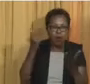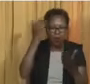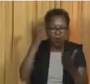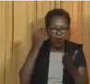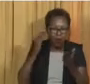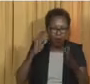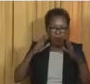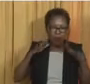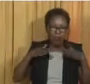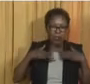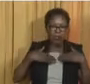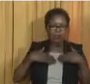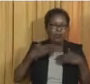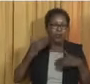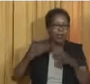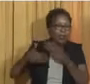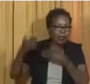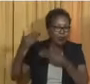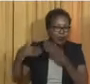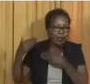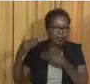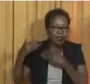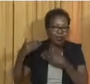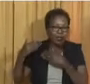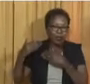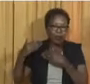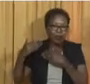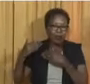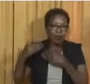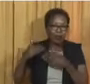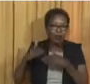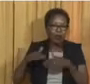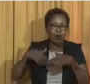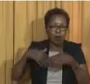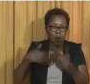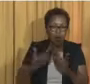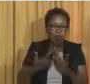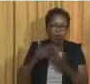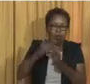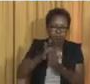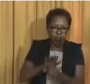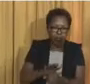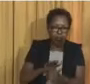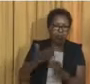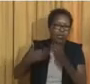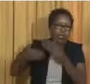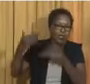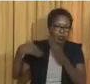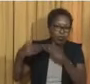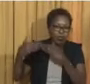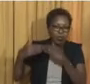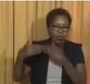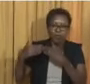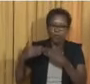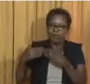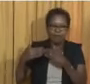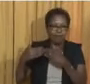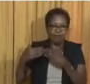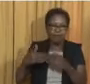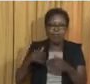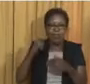account of history that marginalizes, excludes, or suppresses or omits some portions of history account, such